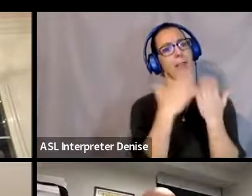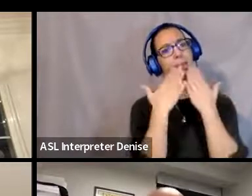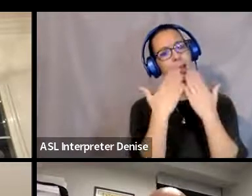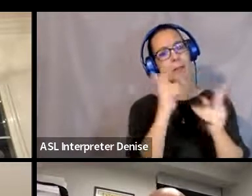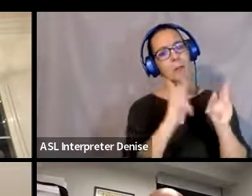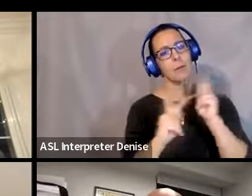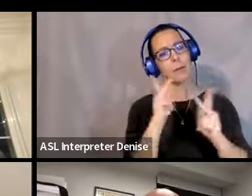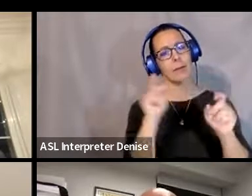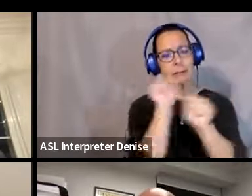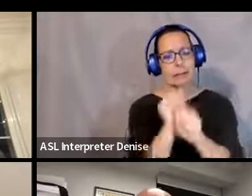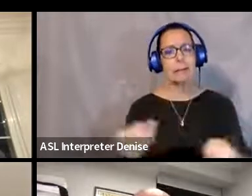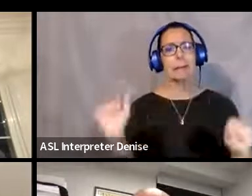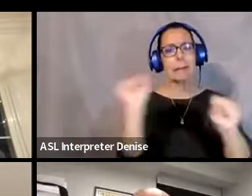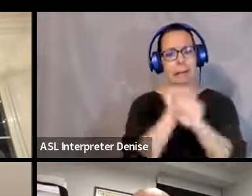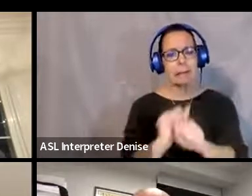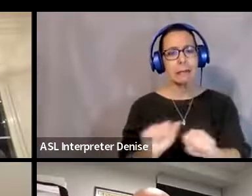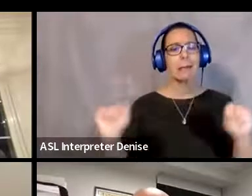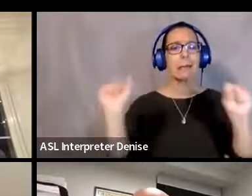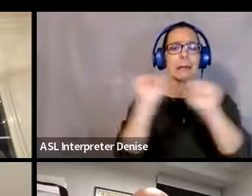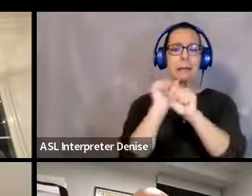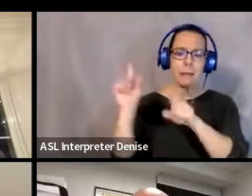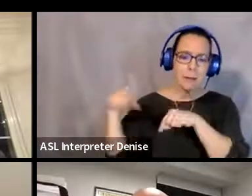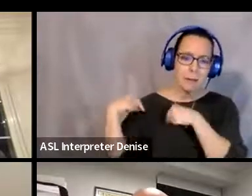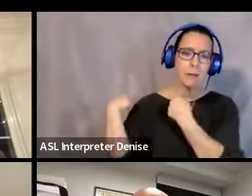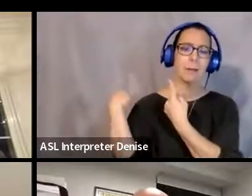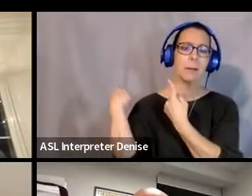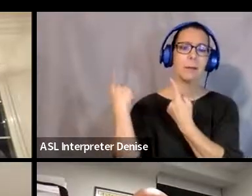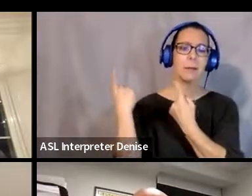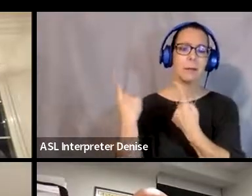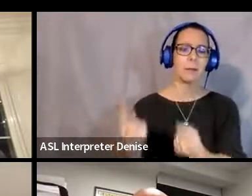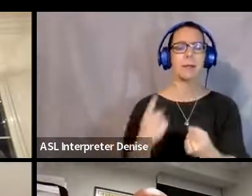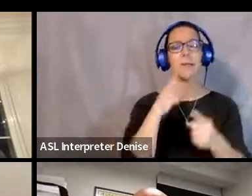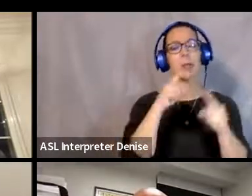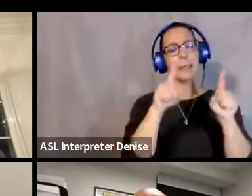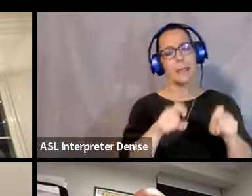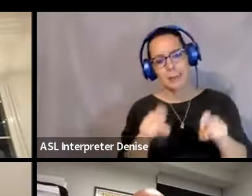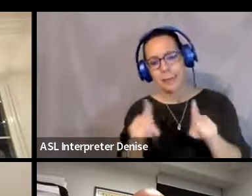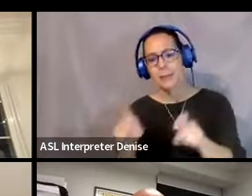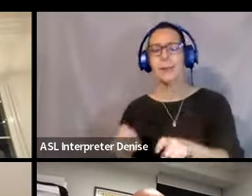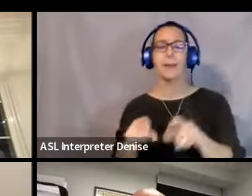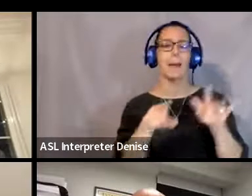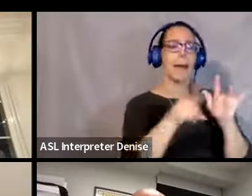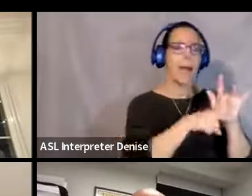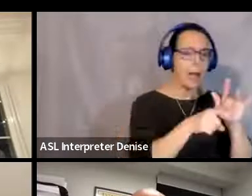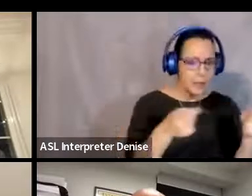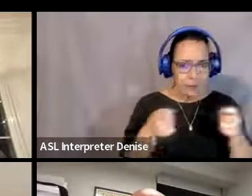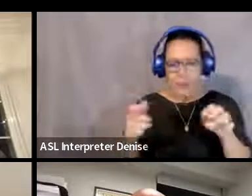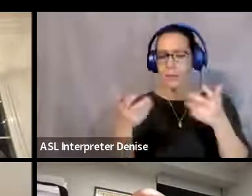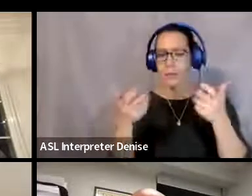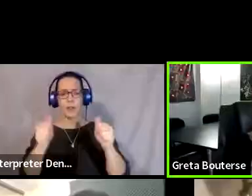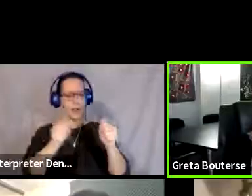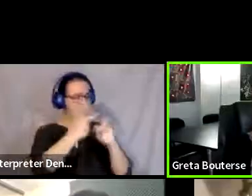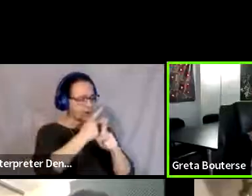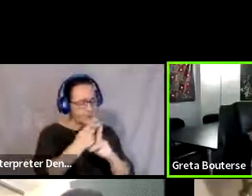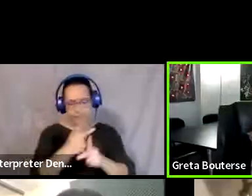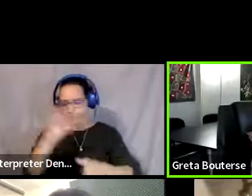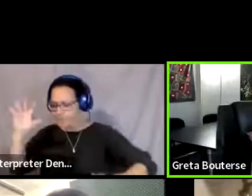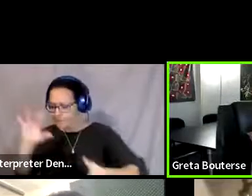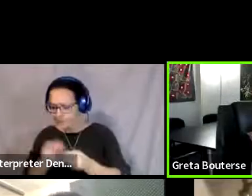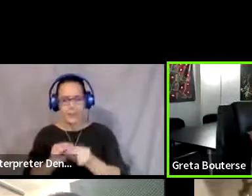to manage the testing and then the absences and the parent requests, and trying to track all of that is